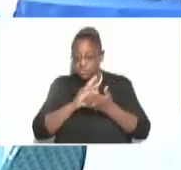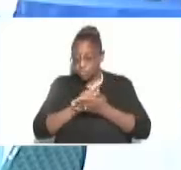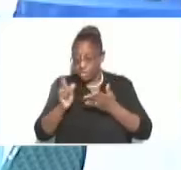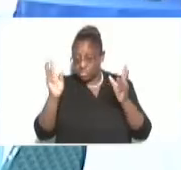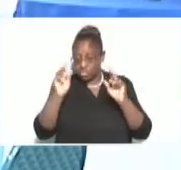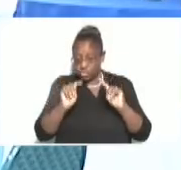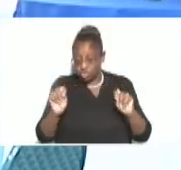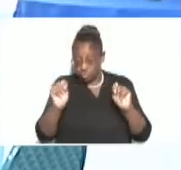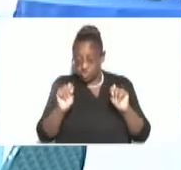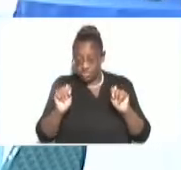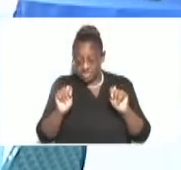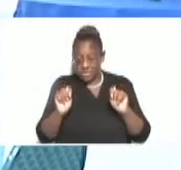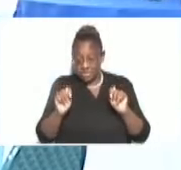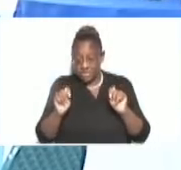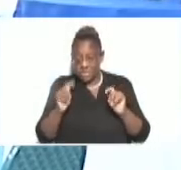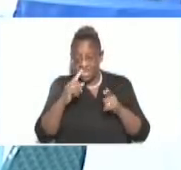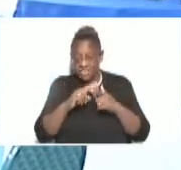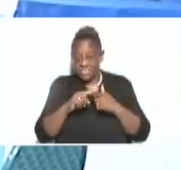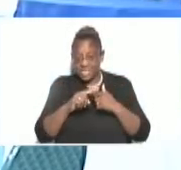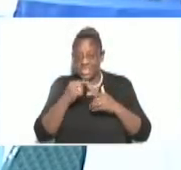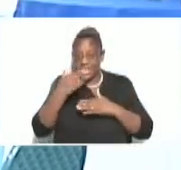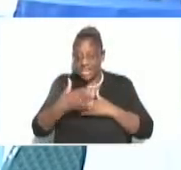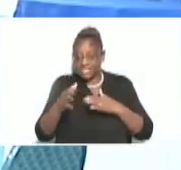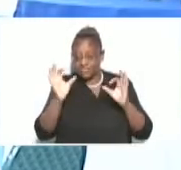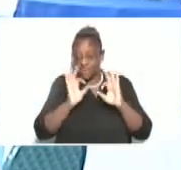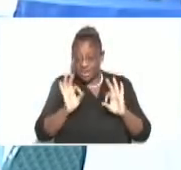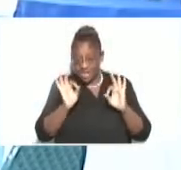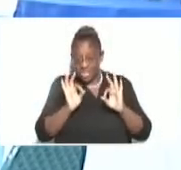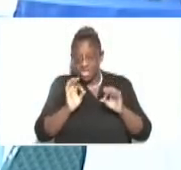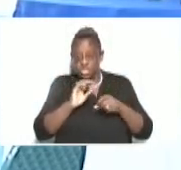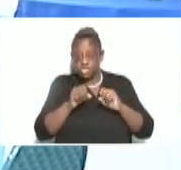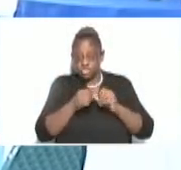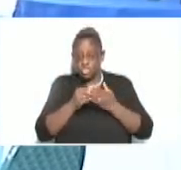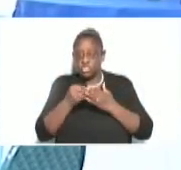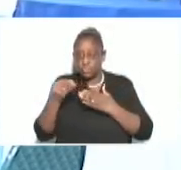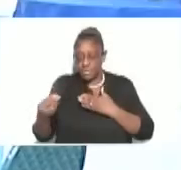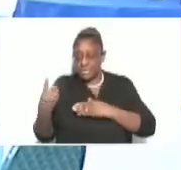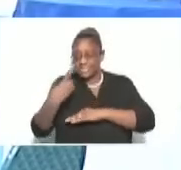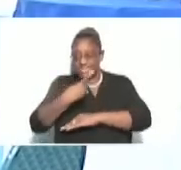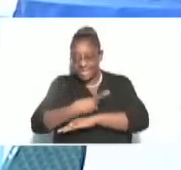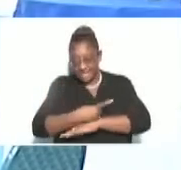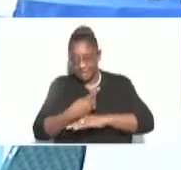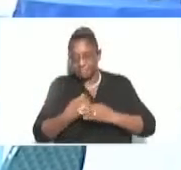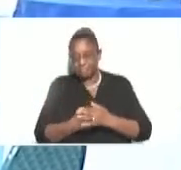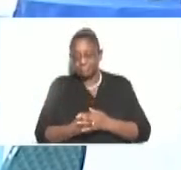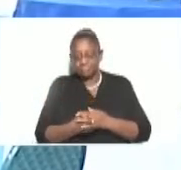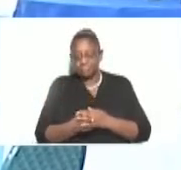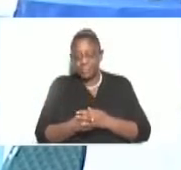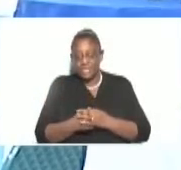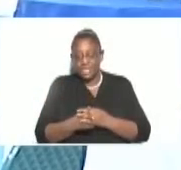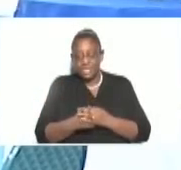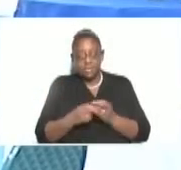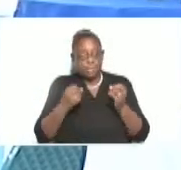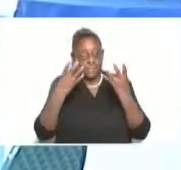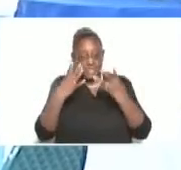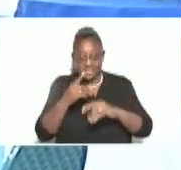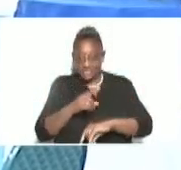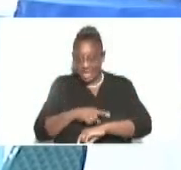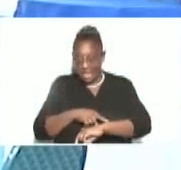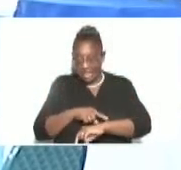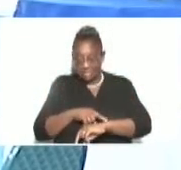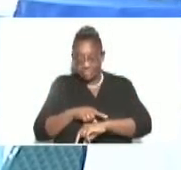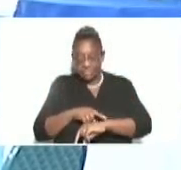the next payment was due Friday, so it's going to be paid today. We are, as I've said so many times